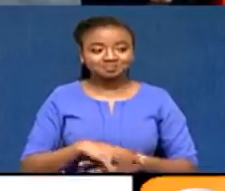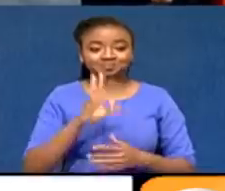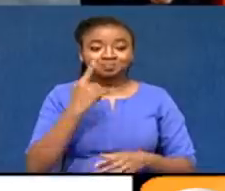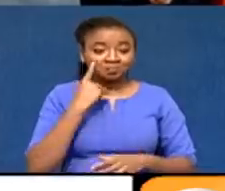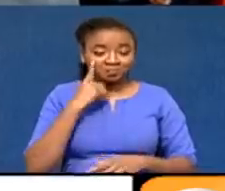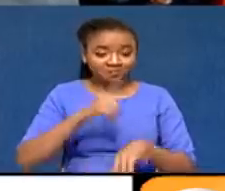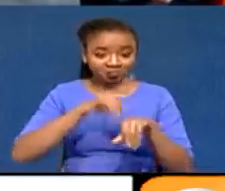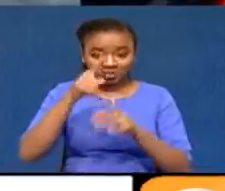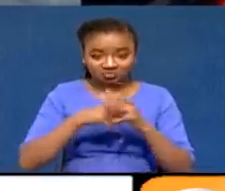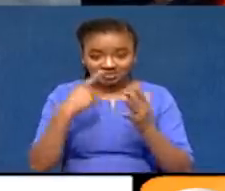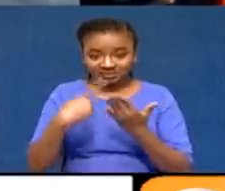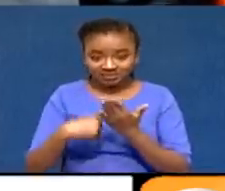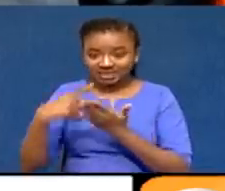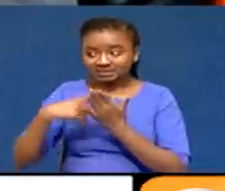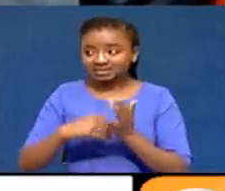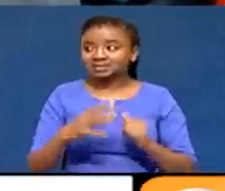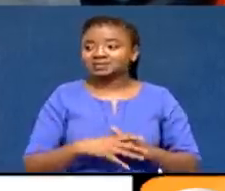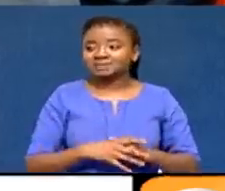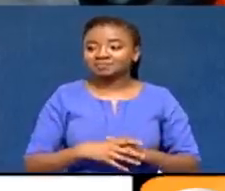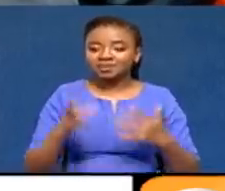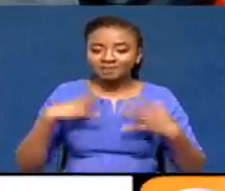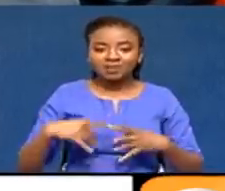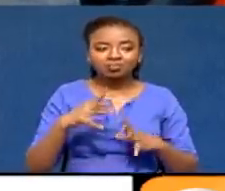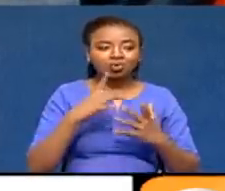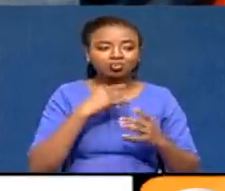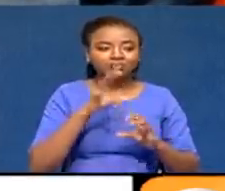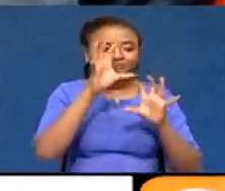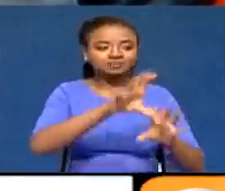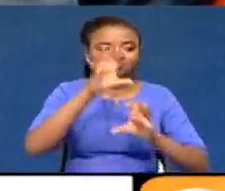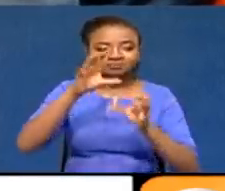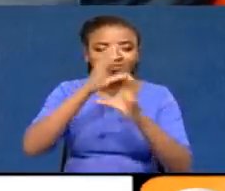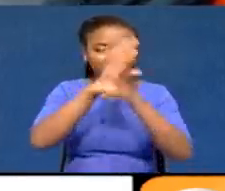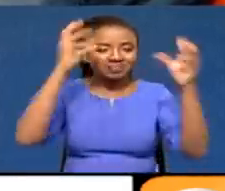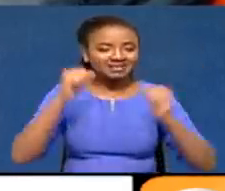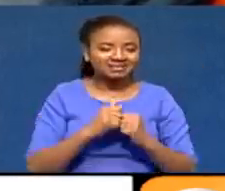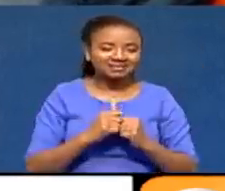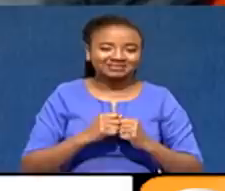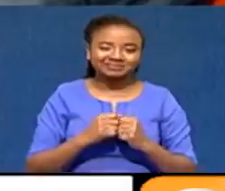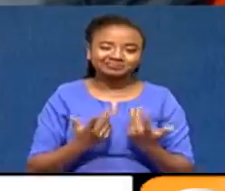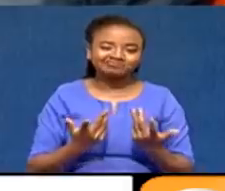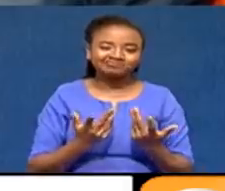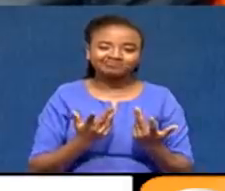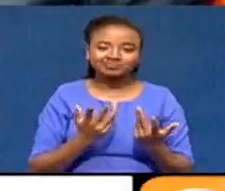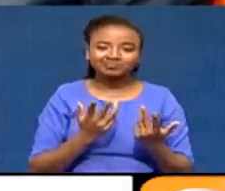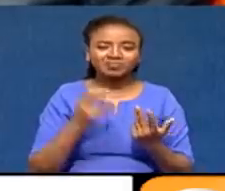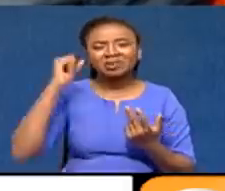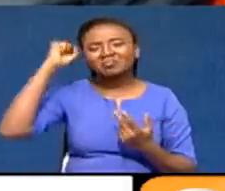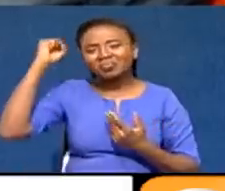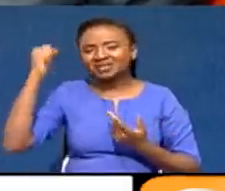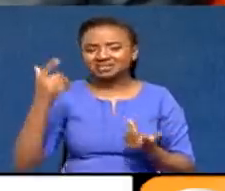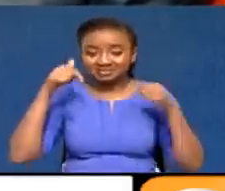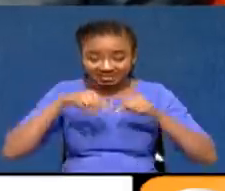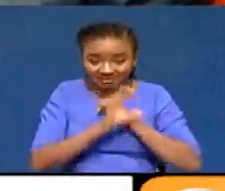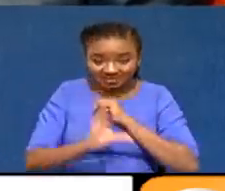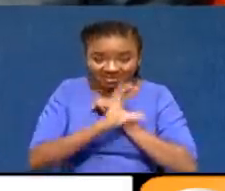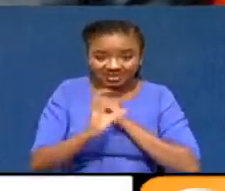talking about people who were abusing the president the other day, that is the nature of politics, Jeff. In this